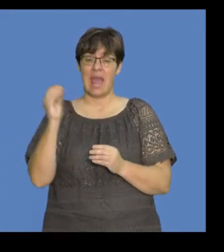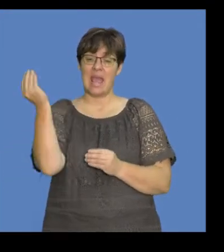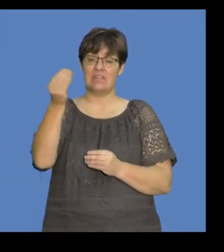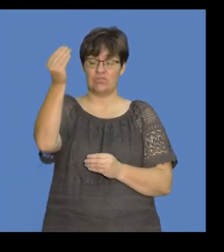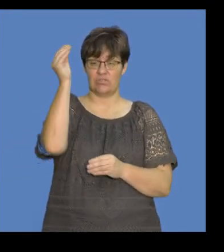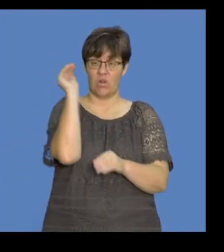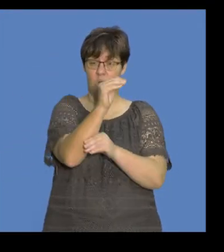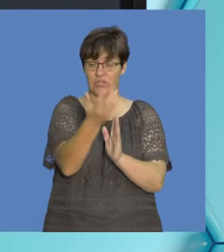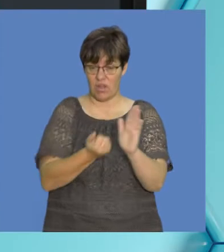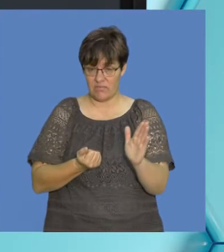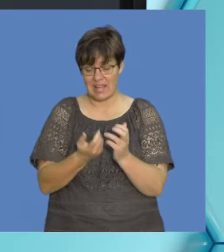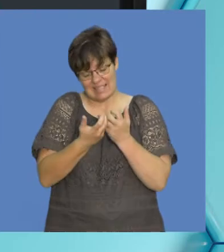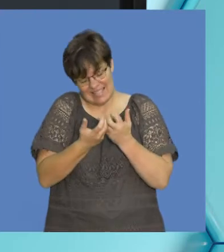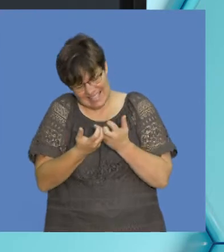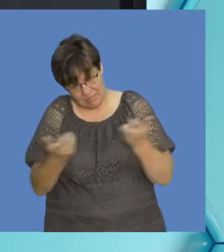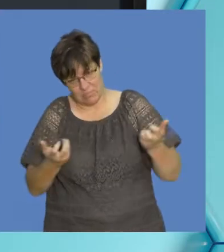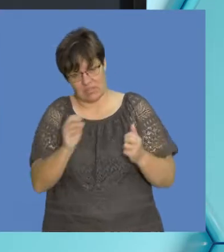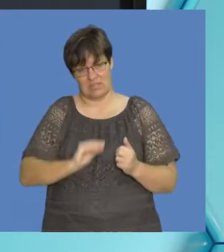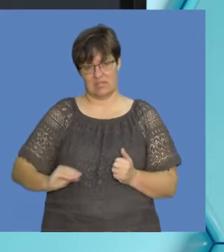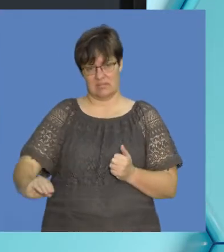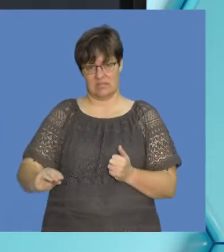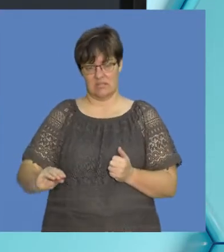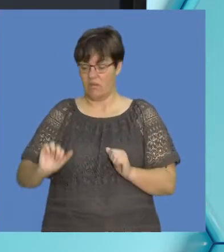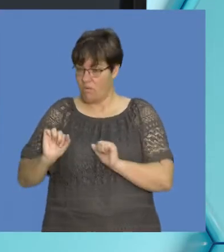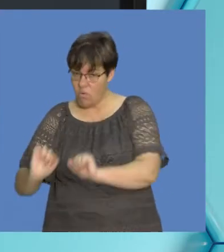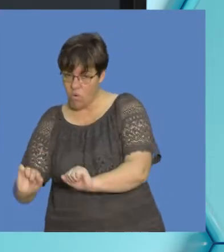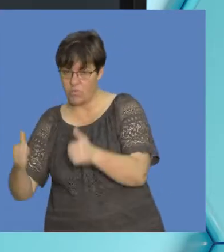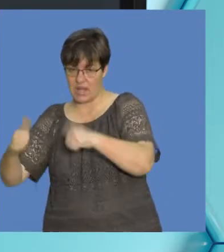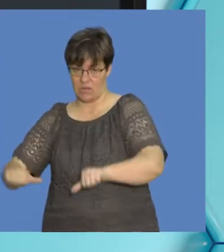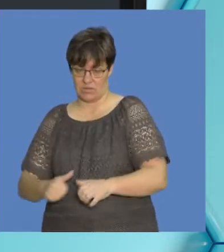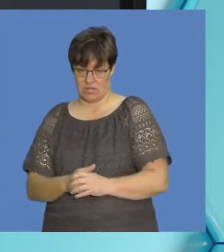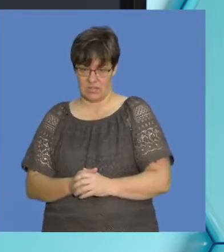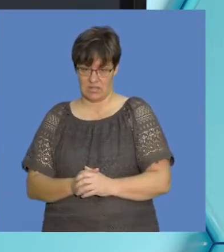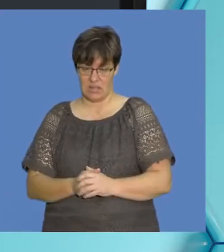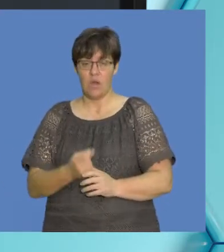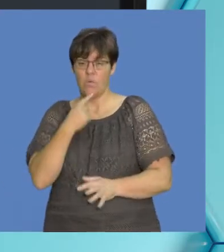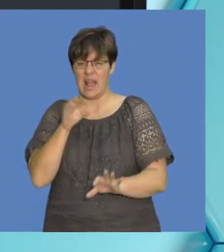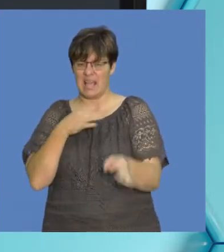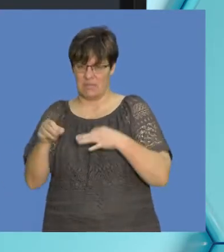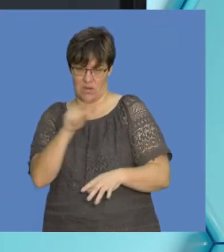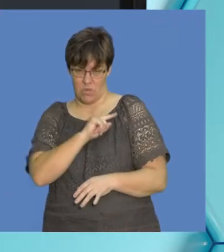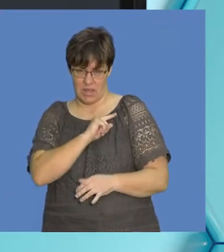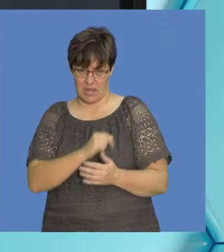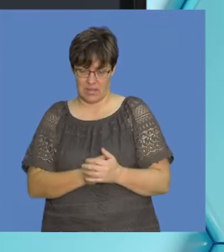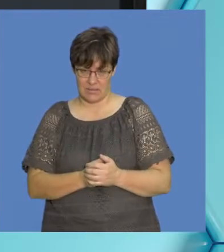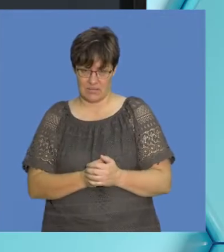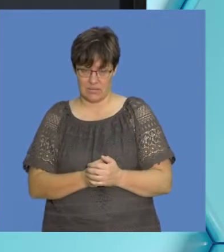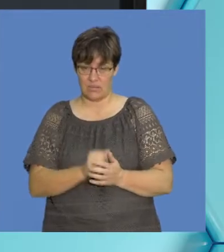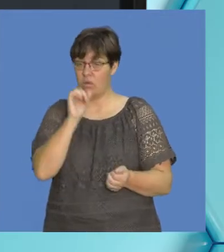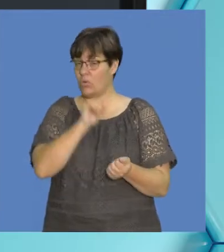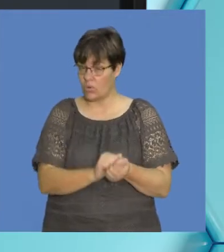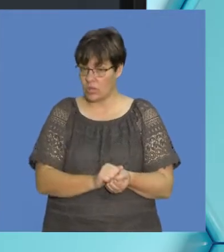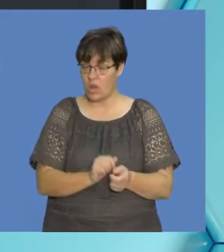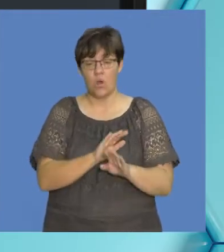a separate item, its own account. And I've explained to you why that is. To conclude, it